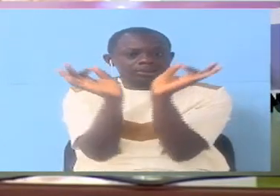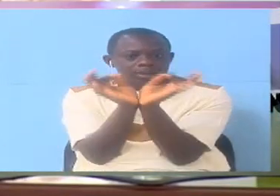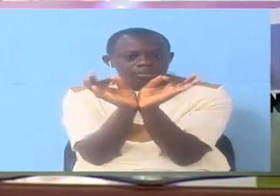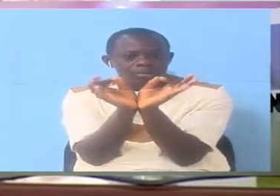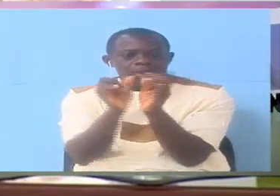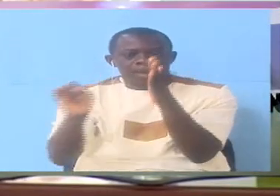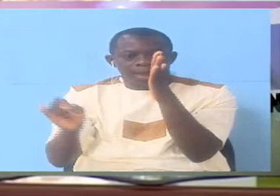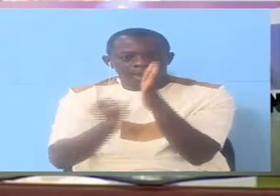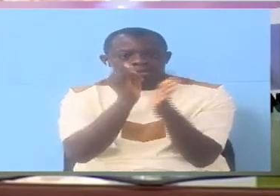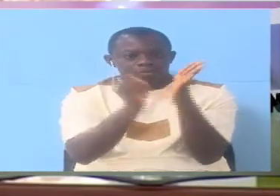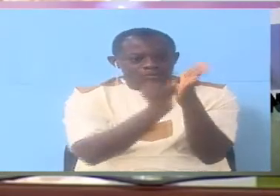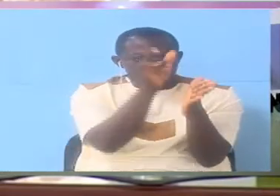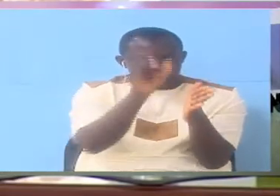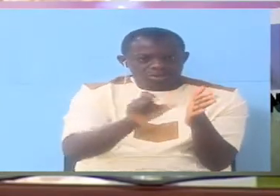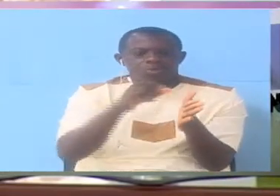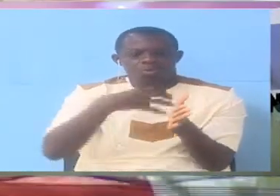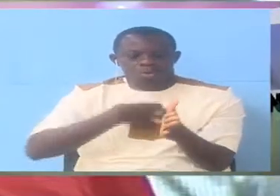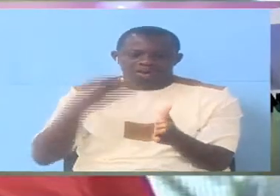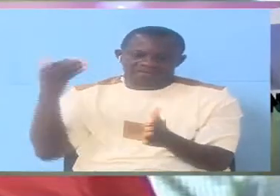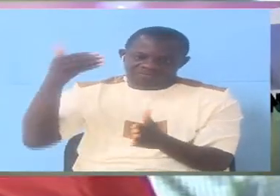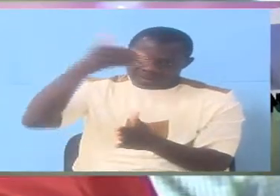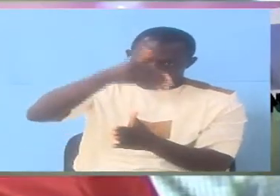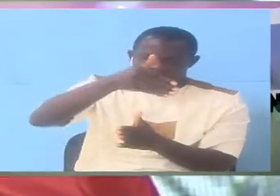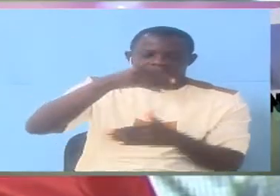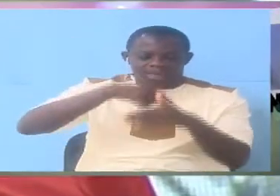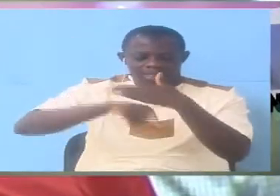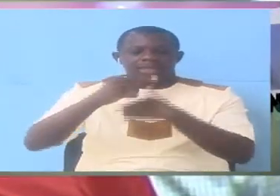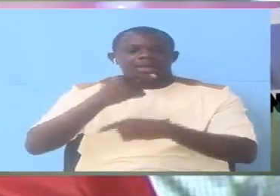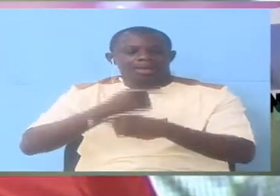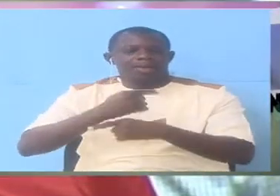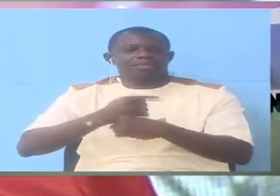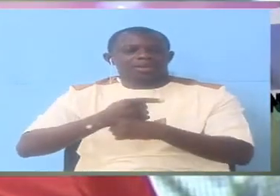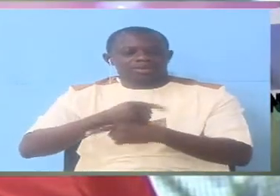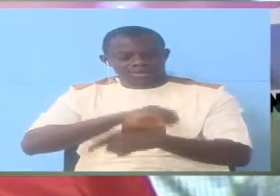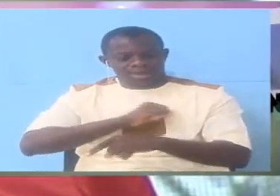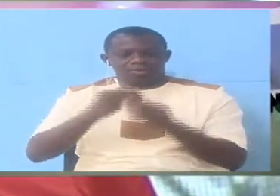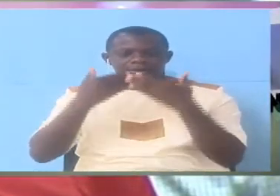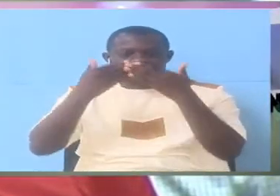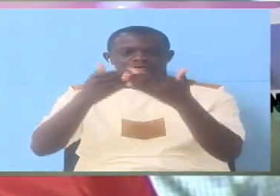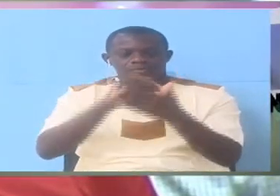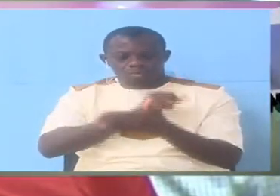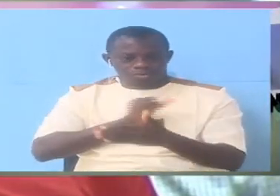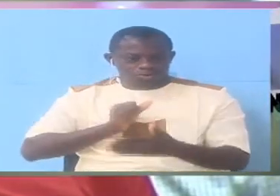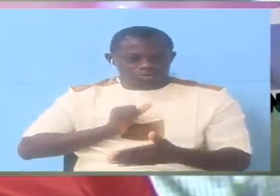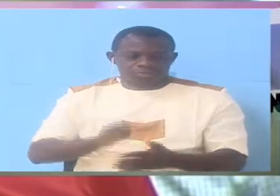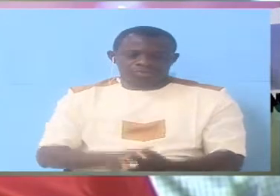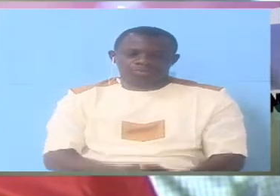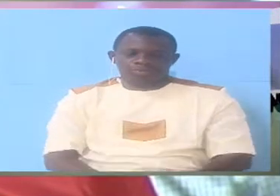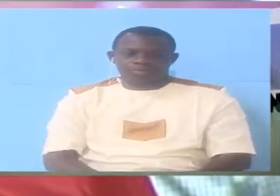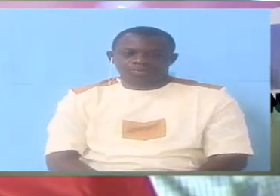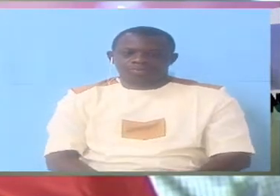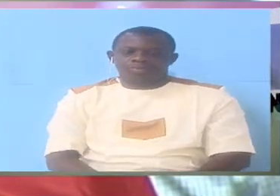Gambia. ci la continue nag dañu xamal ne am na kuréel goo xam ne dina bàyyeekoo ci mbootaay xeet wi dinañ ñëw